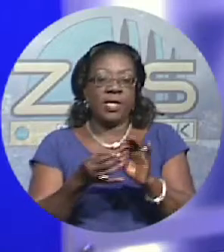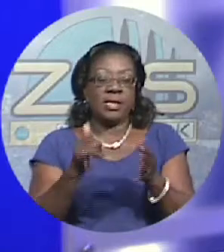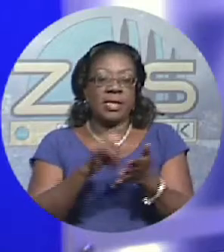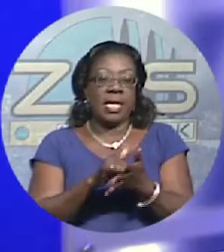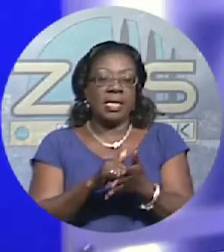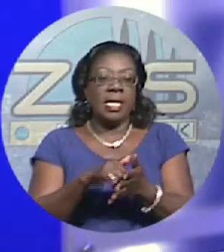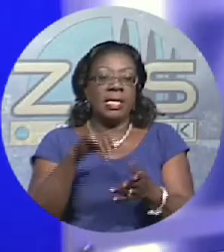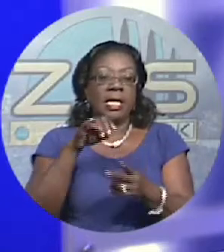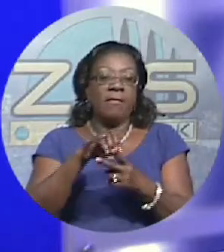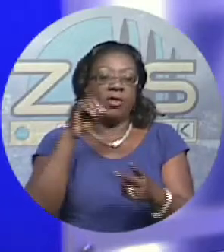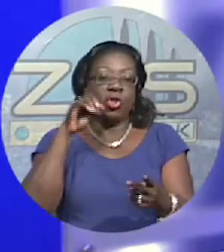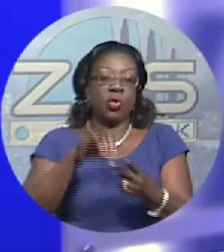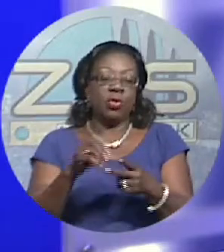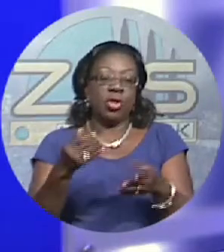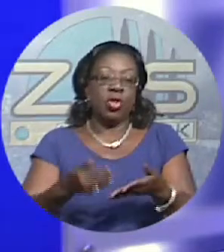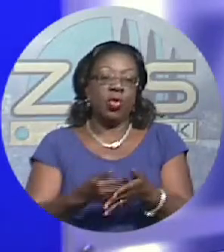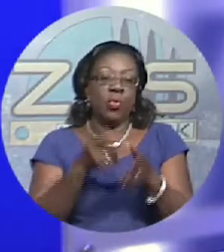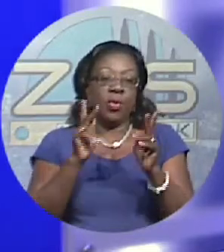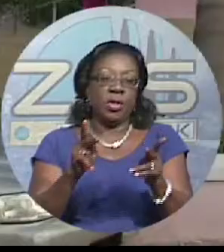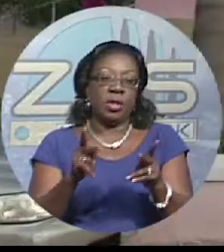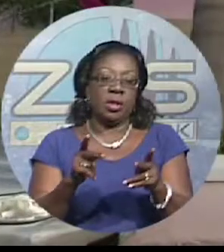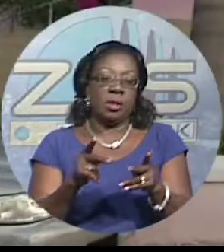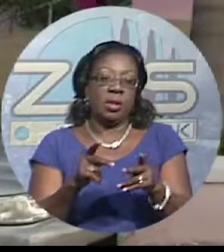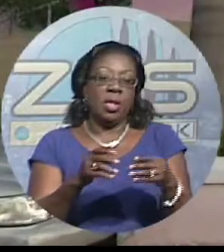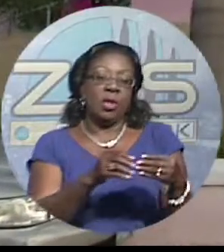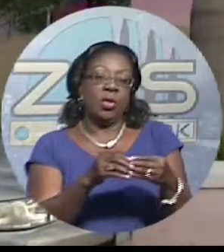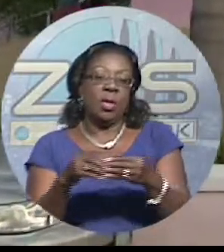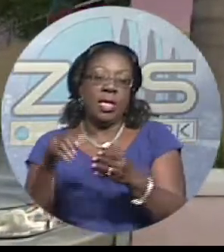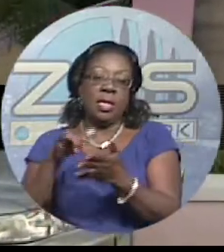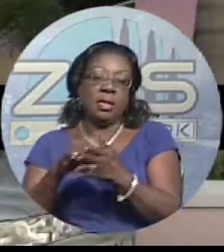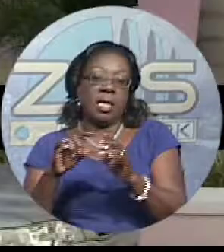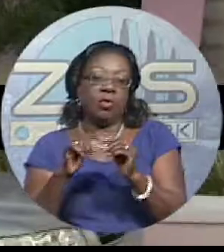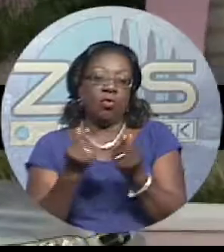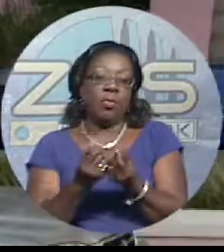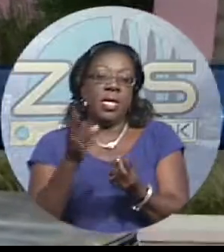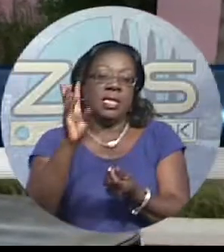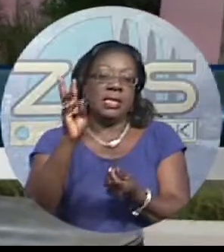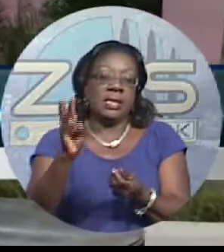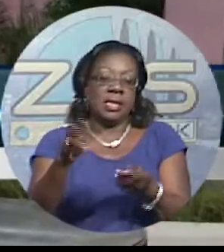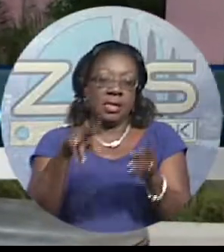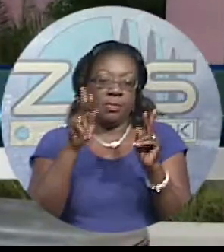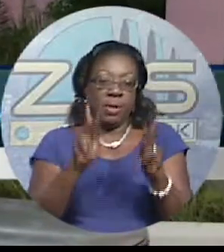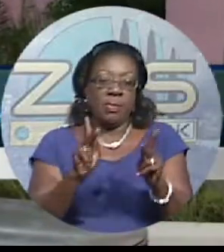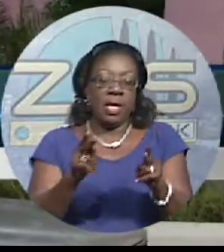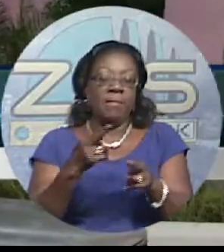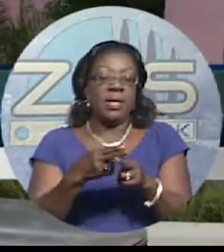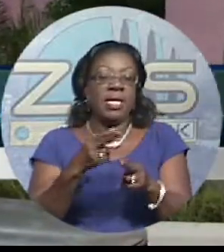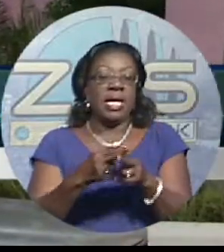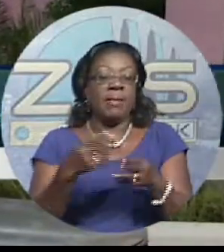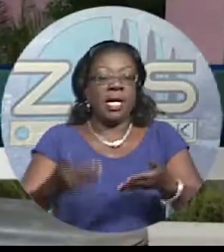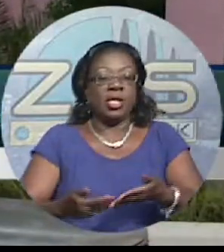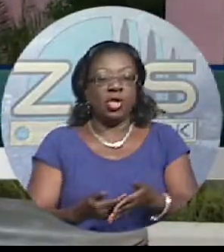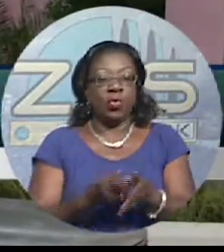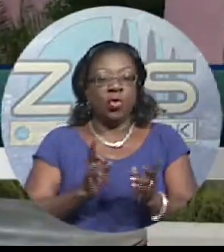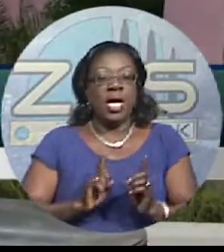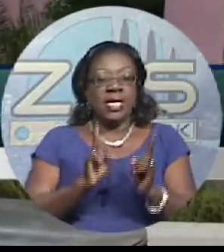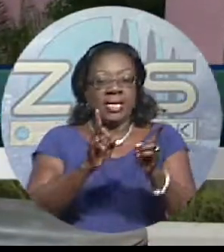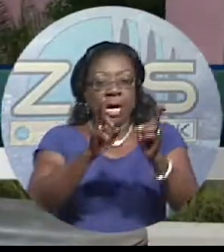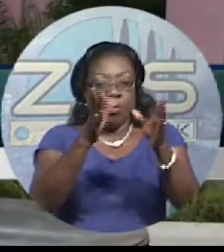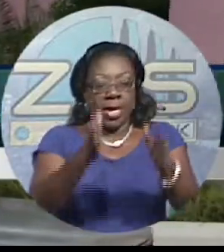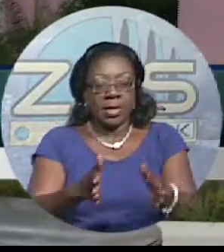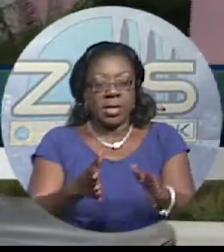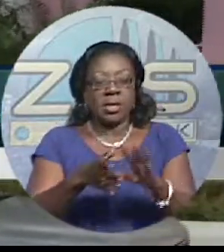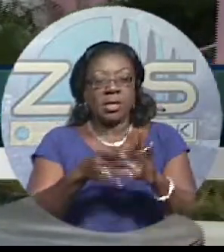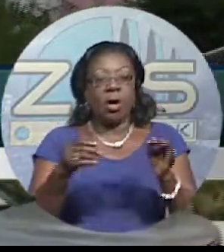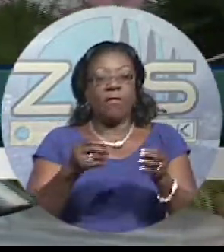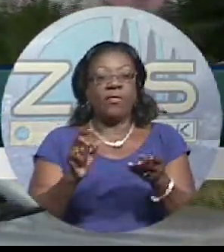have been chosen to head the initiative. 6 people have been named as the new directors of the Public Defenders Program as the government